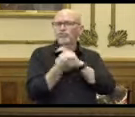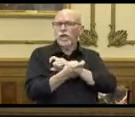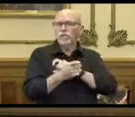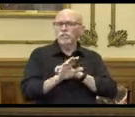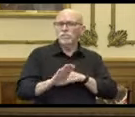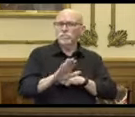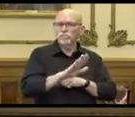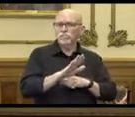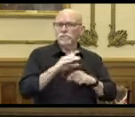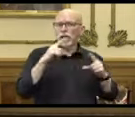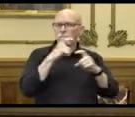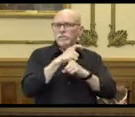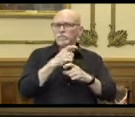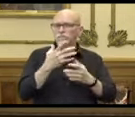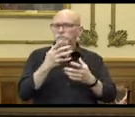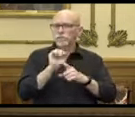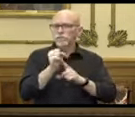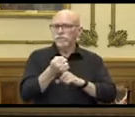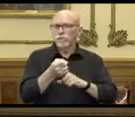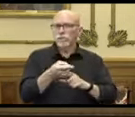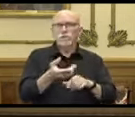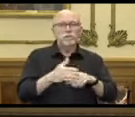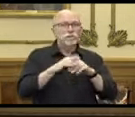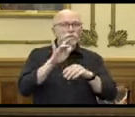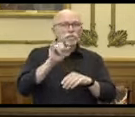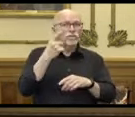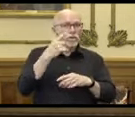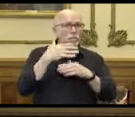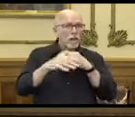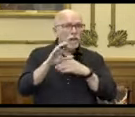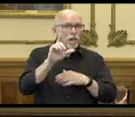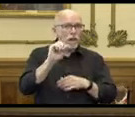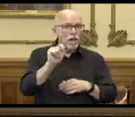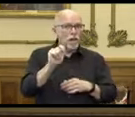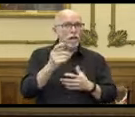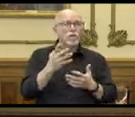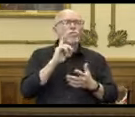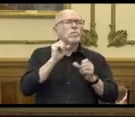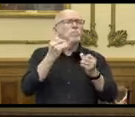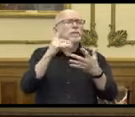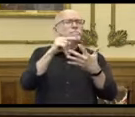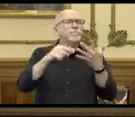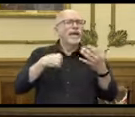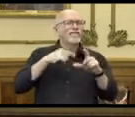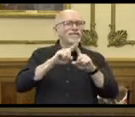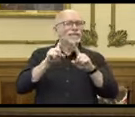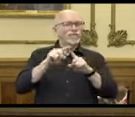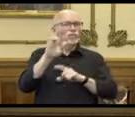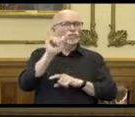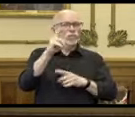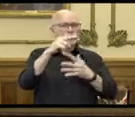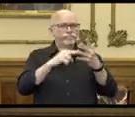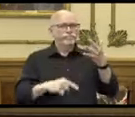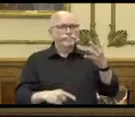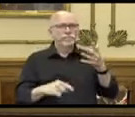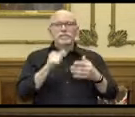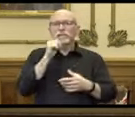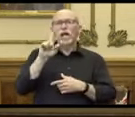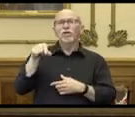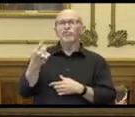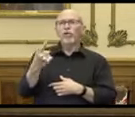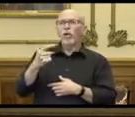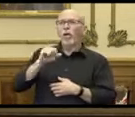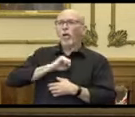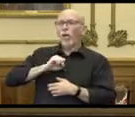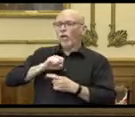complications. The increased risk of blood clots. There's just continuing to go down the list of not just what